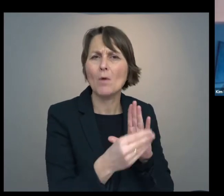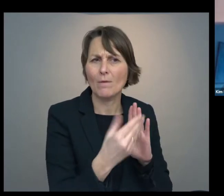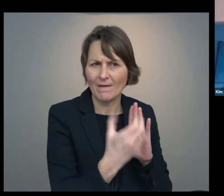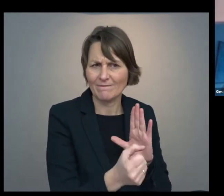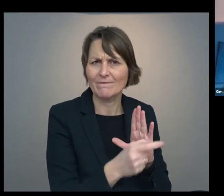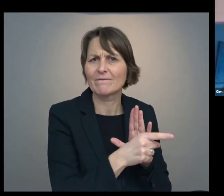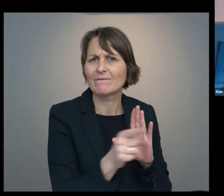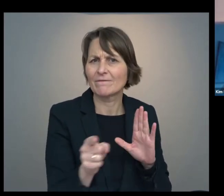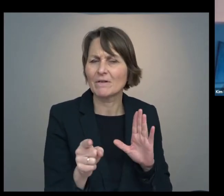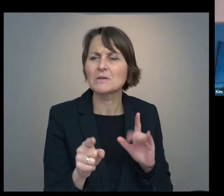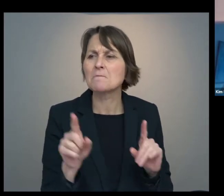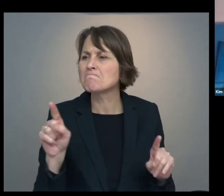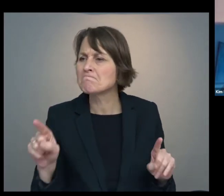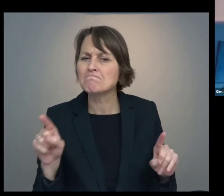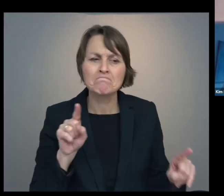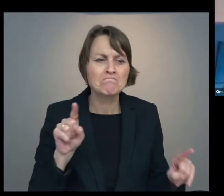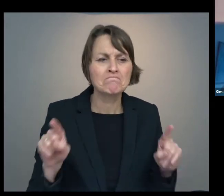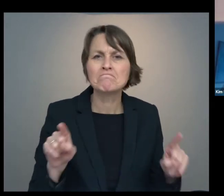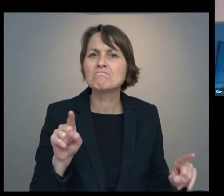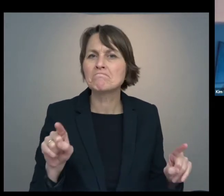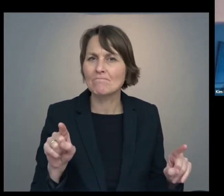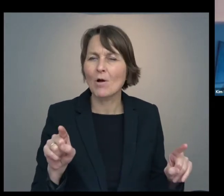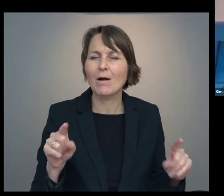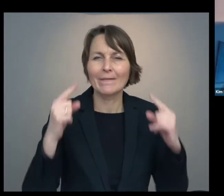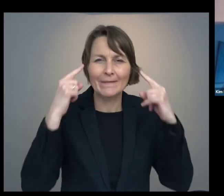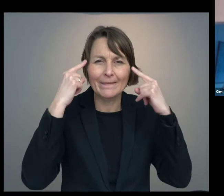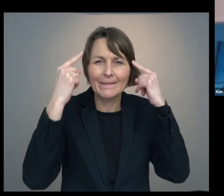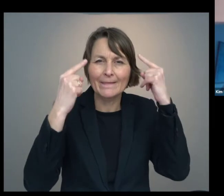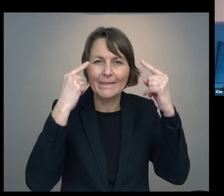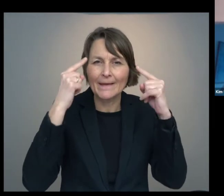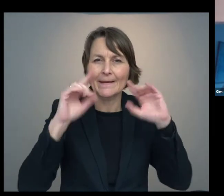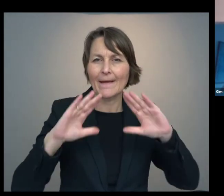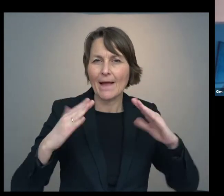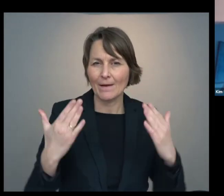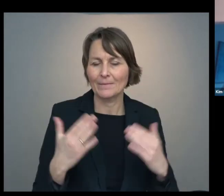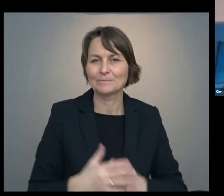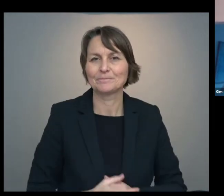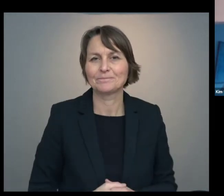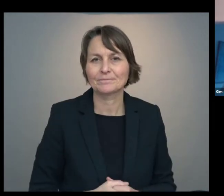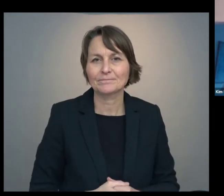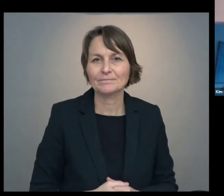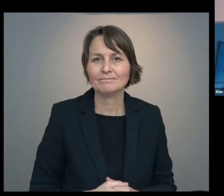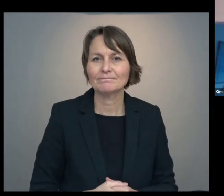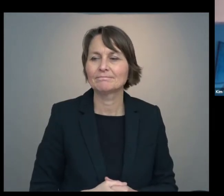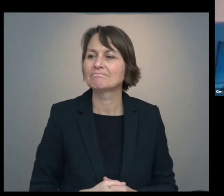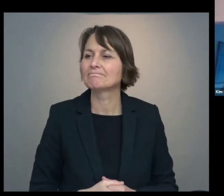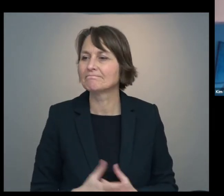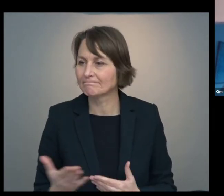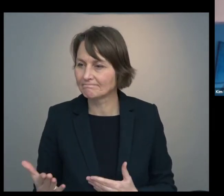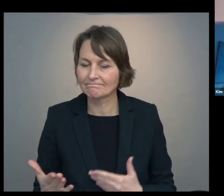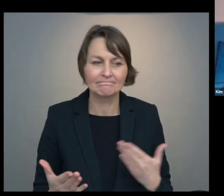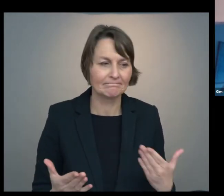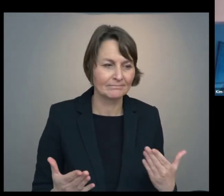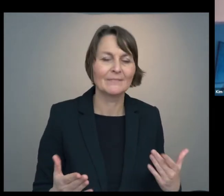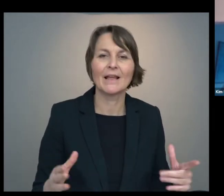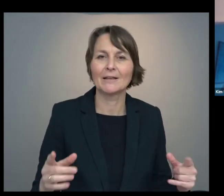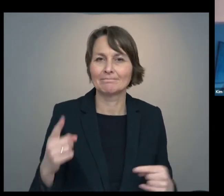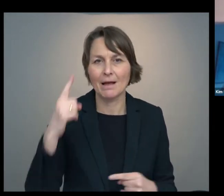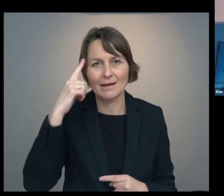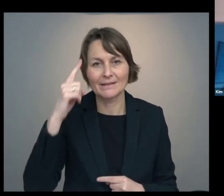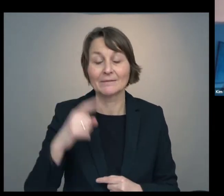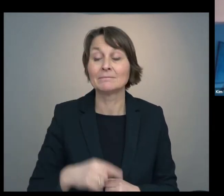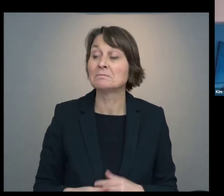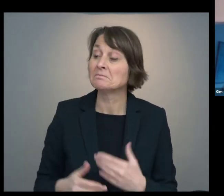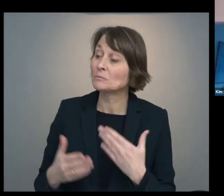some other models. We'll just need to actually give it the thought and the reflection that